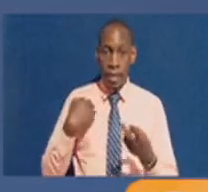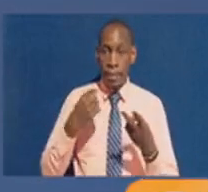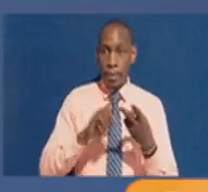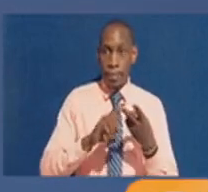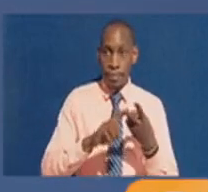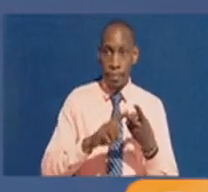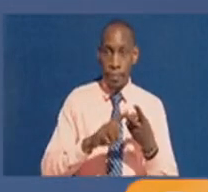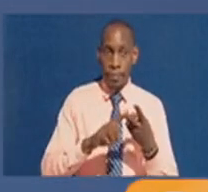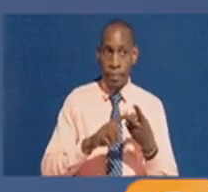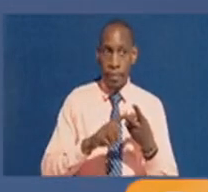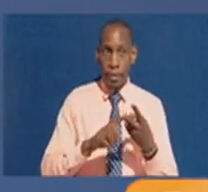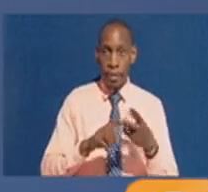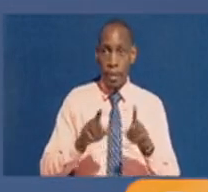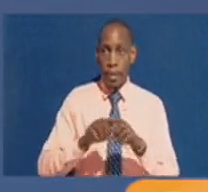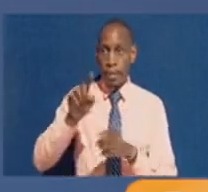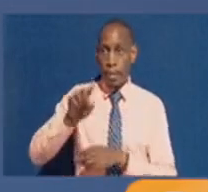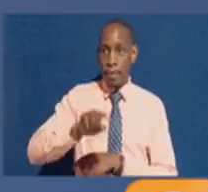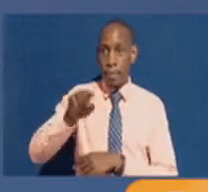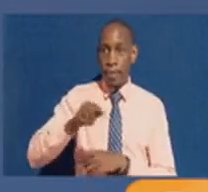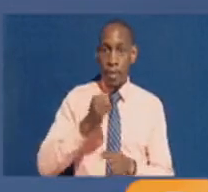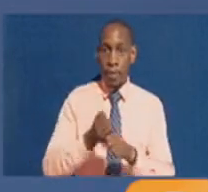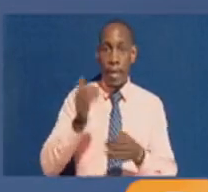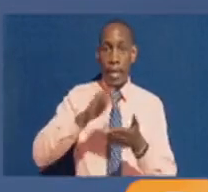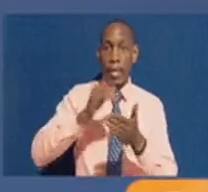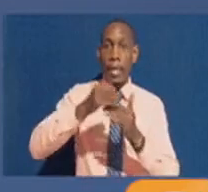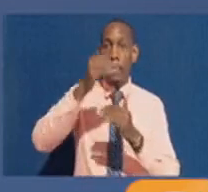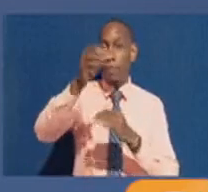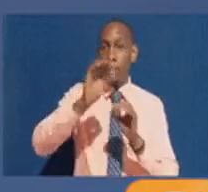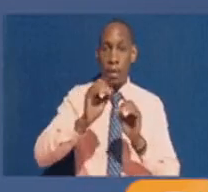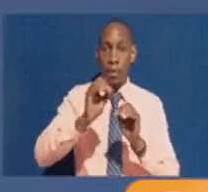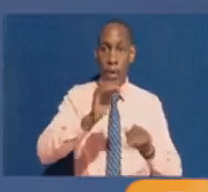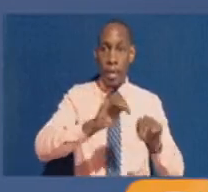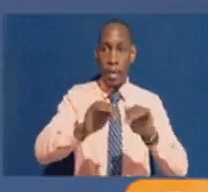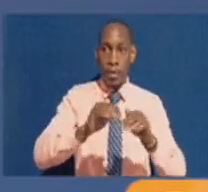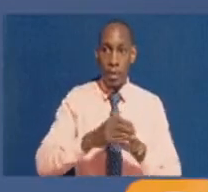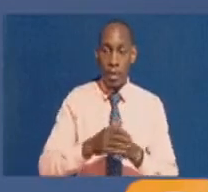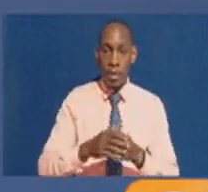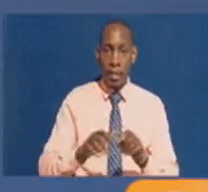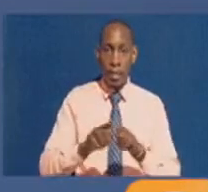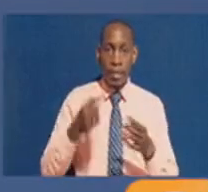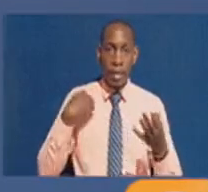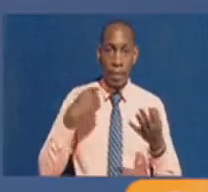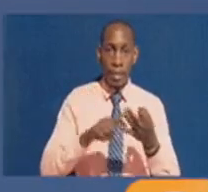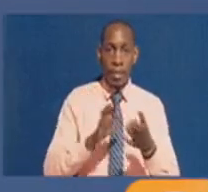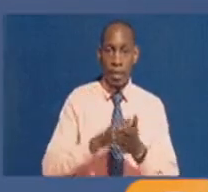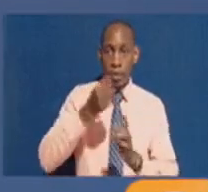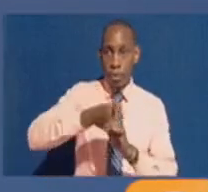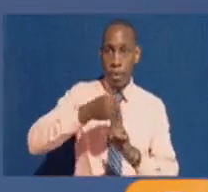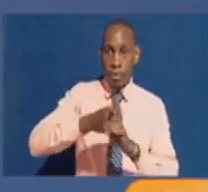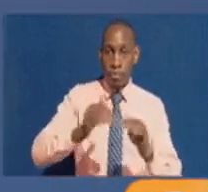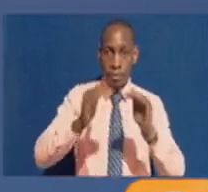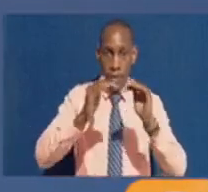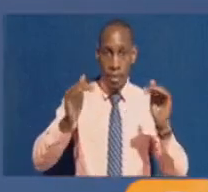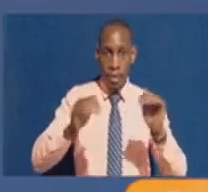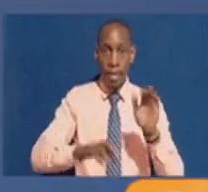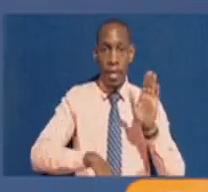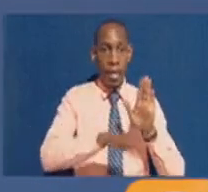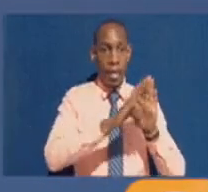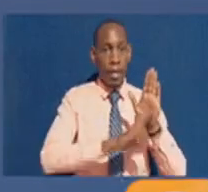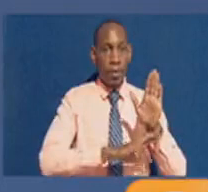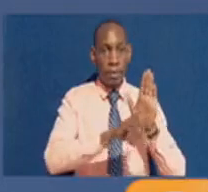those kind of offenses do not get committed again in the coming election. And number three, to entrench democracy and rule of law in